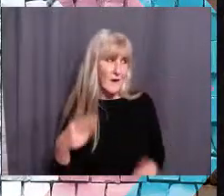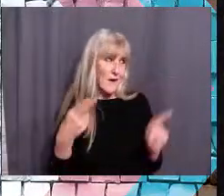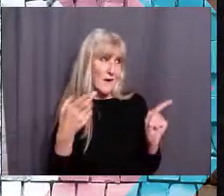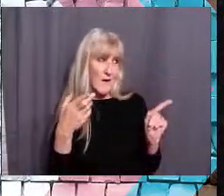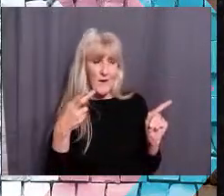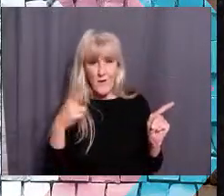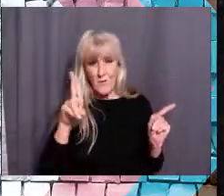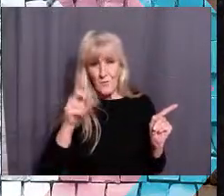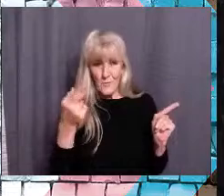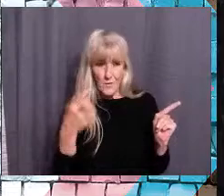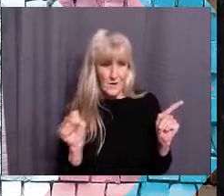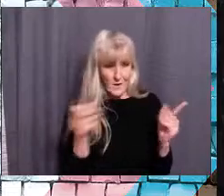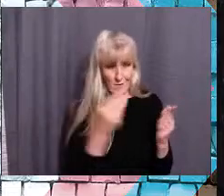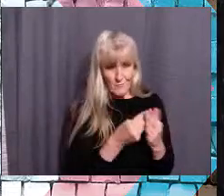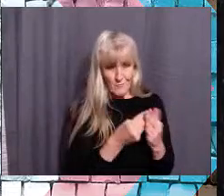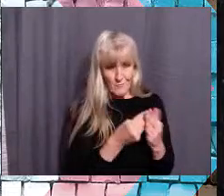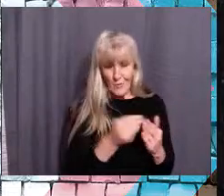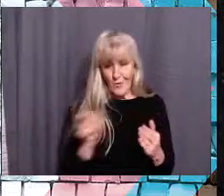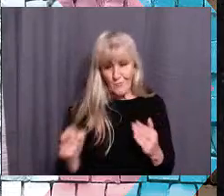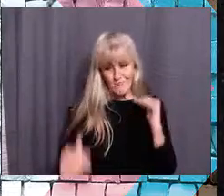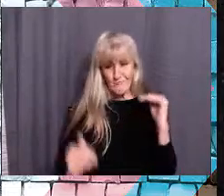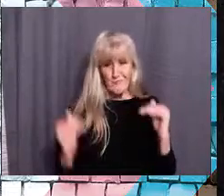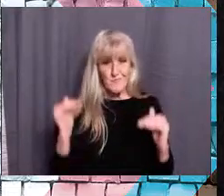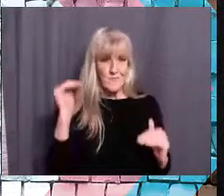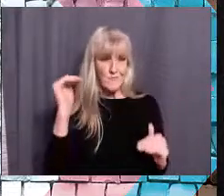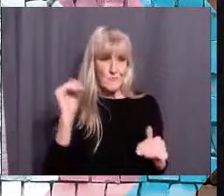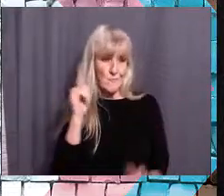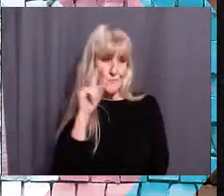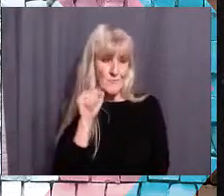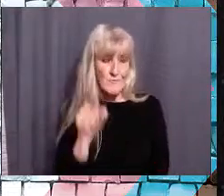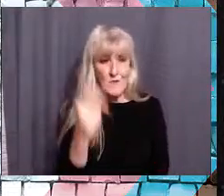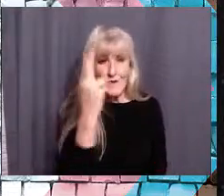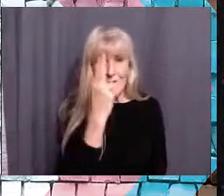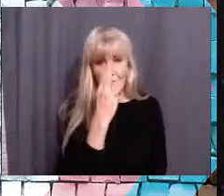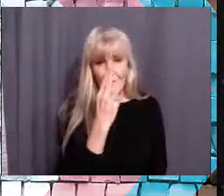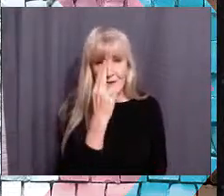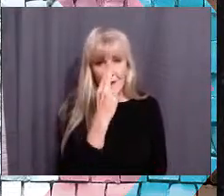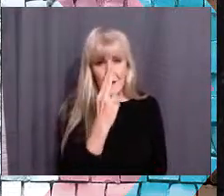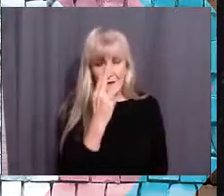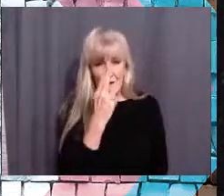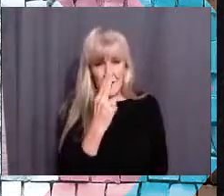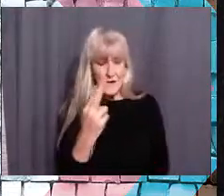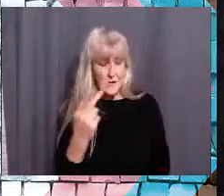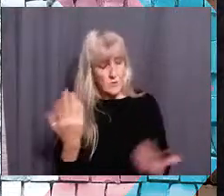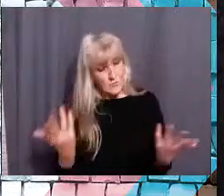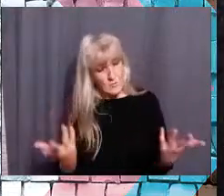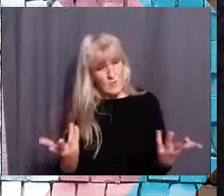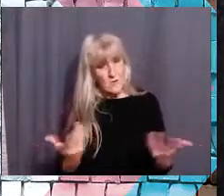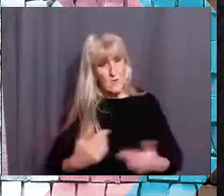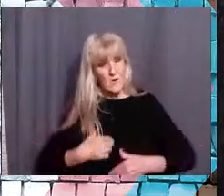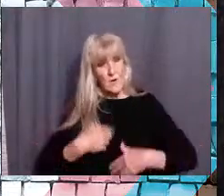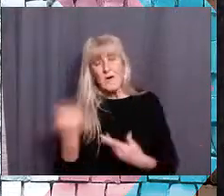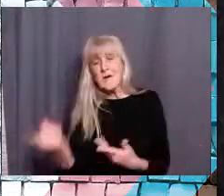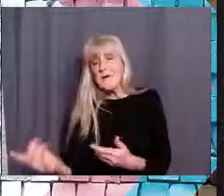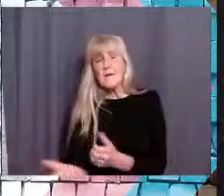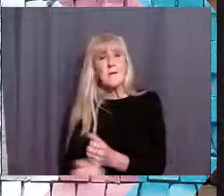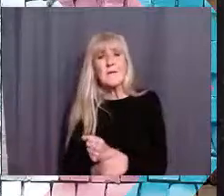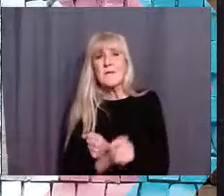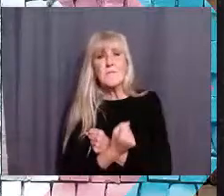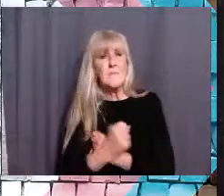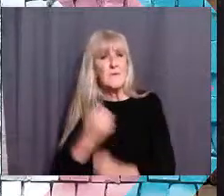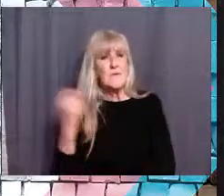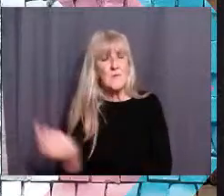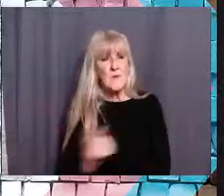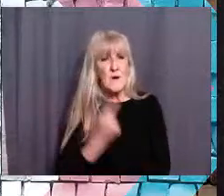that's all. And you may think it funny when I say he loves me only, but